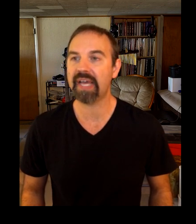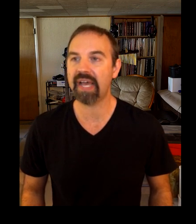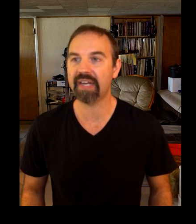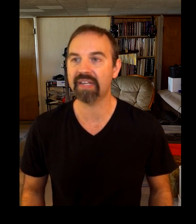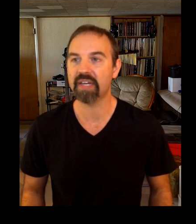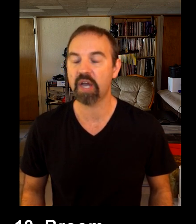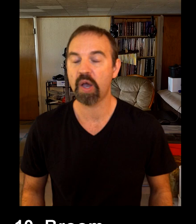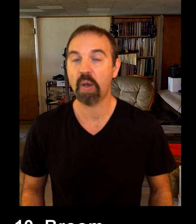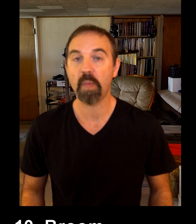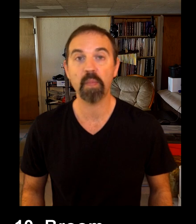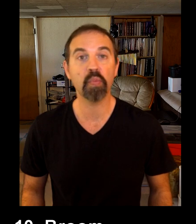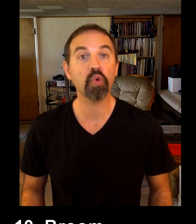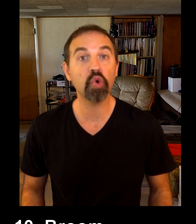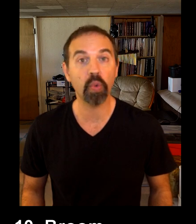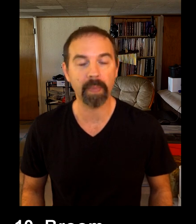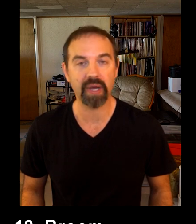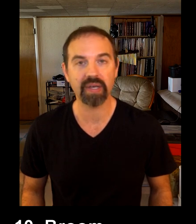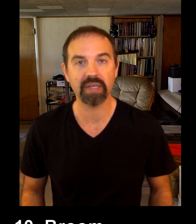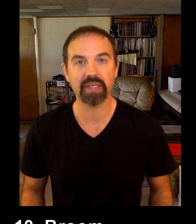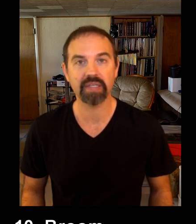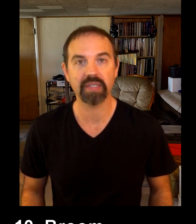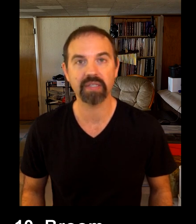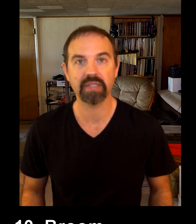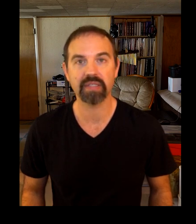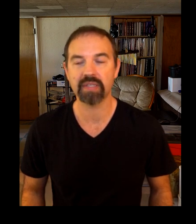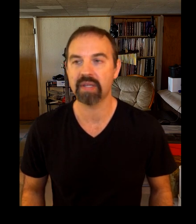Number 10, broom.